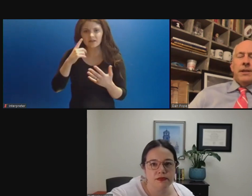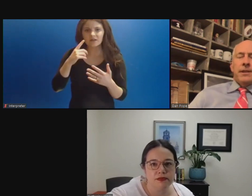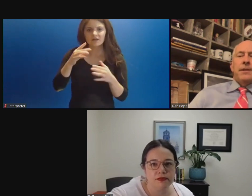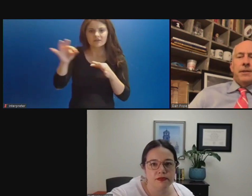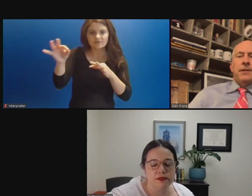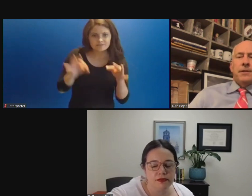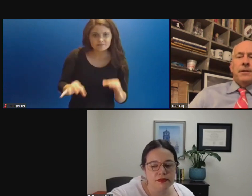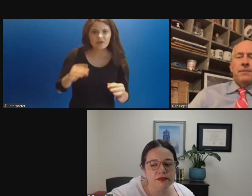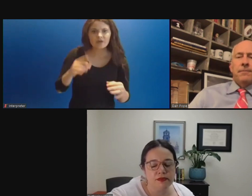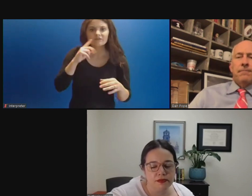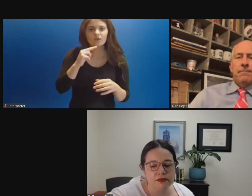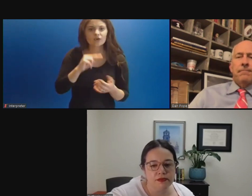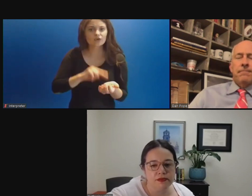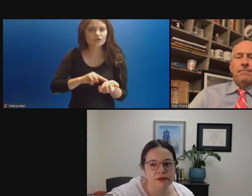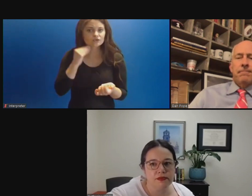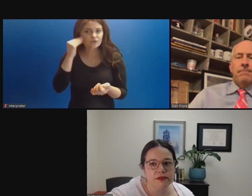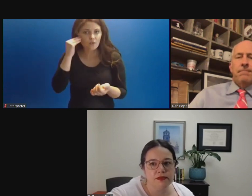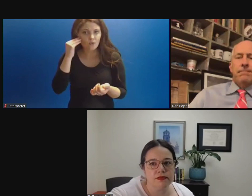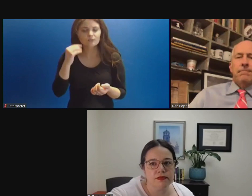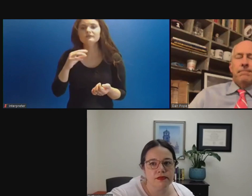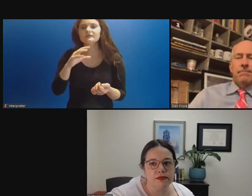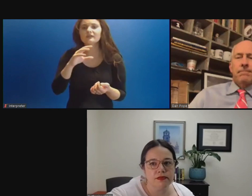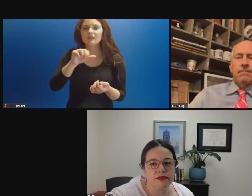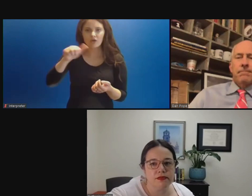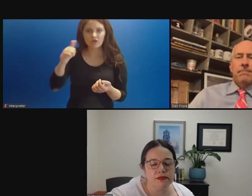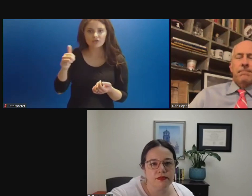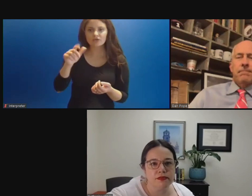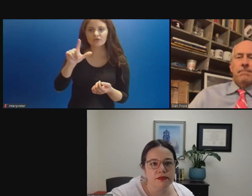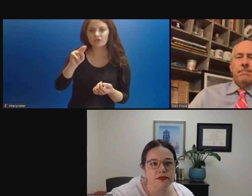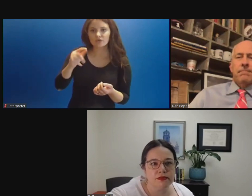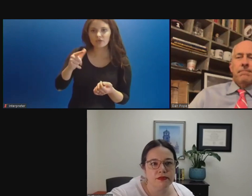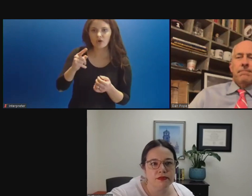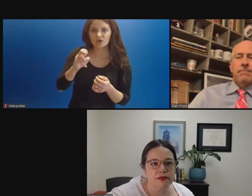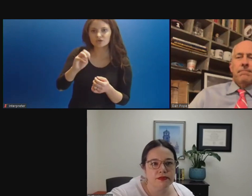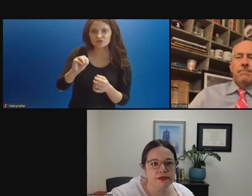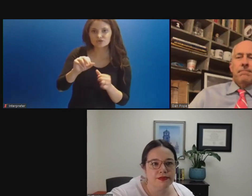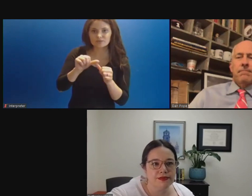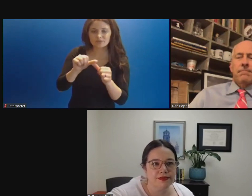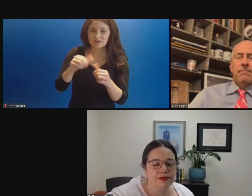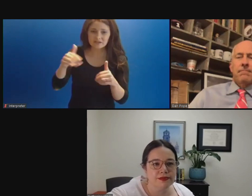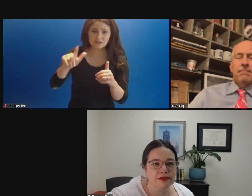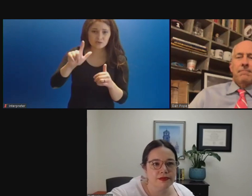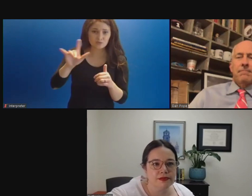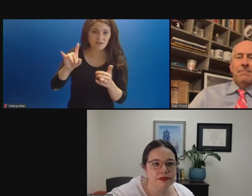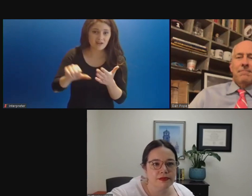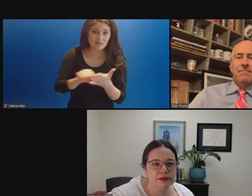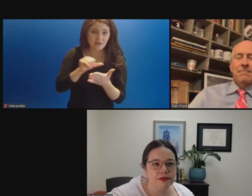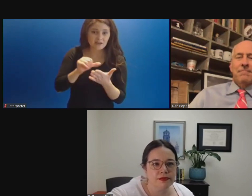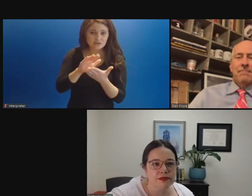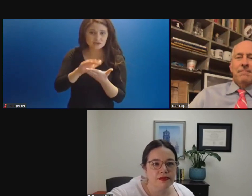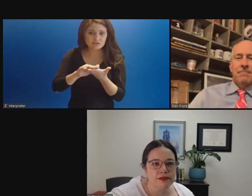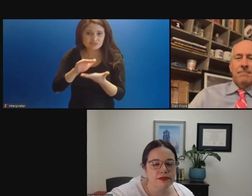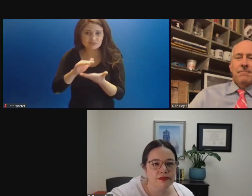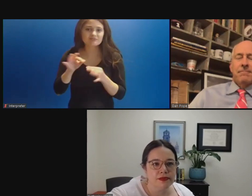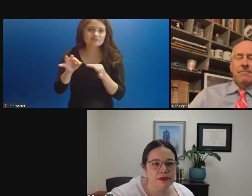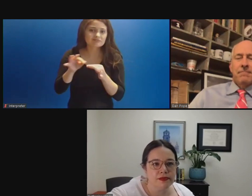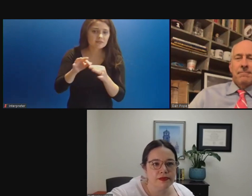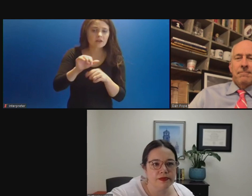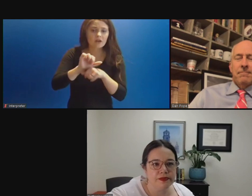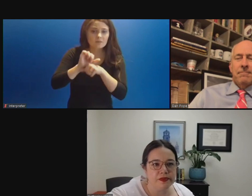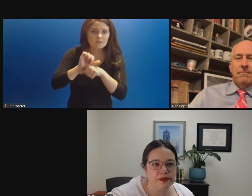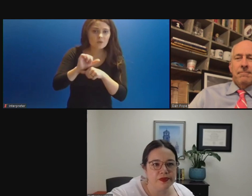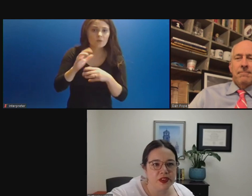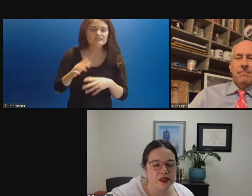and long-term care facilities. It's 28 pages, walks through everything as it relates to employees.